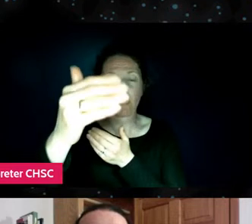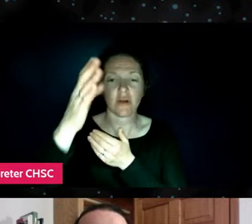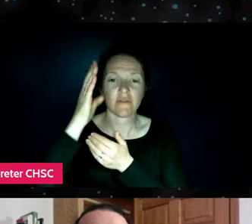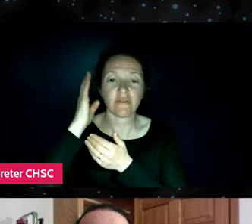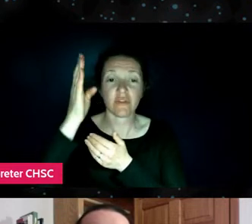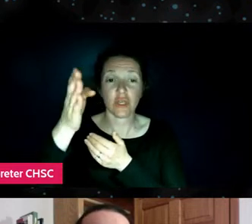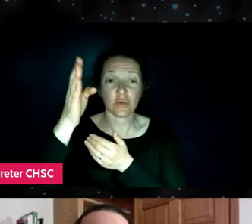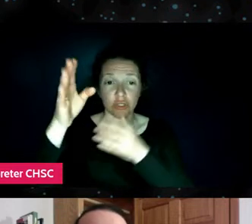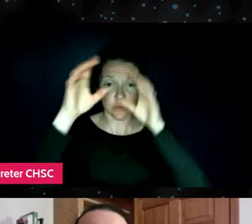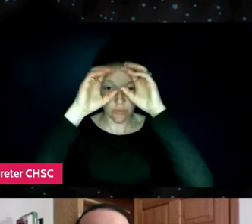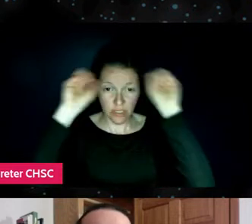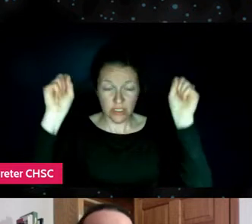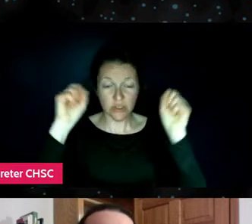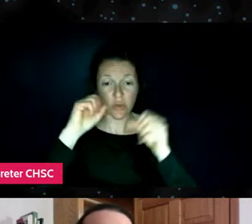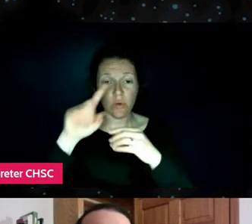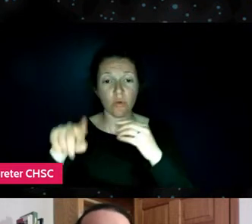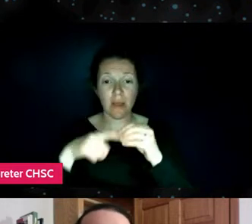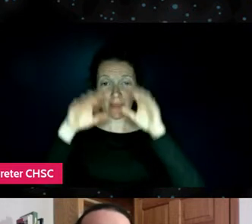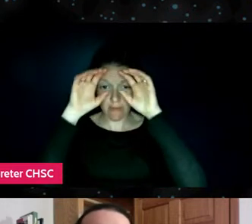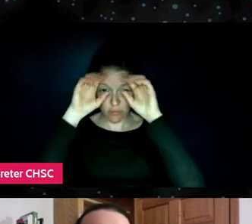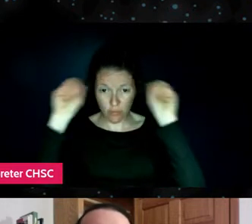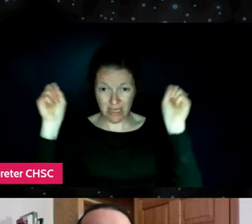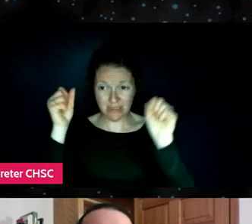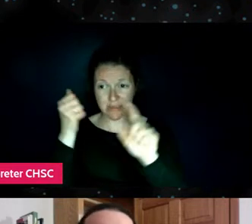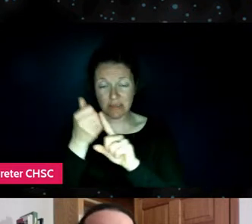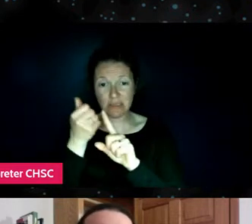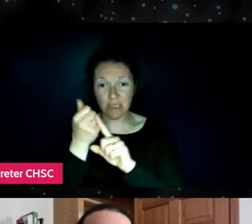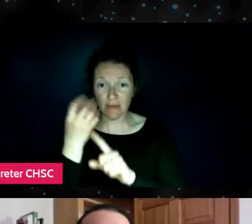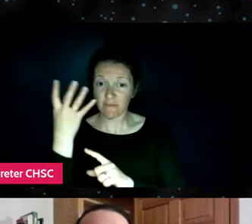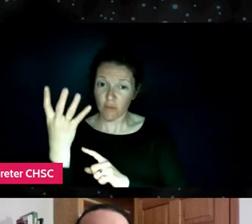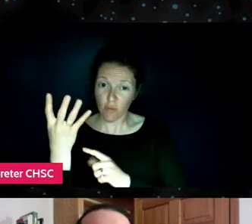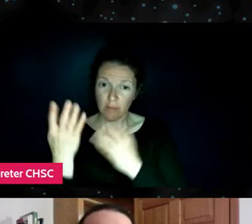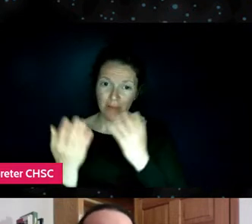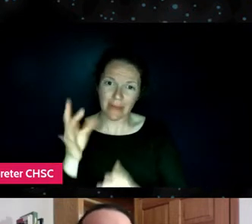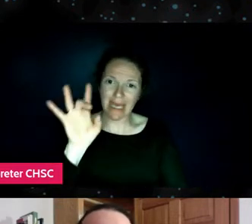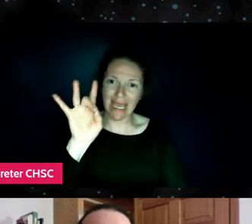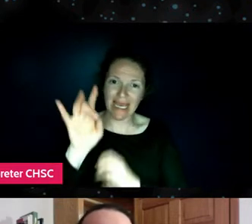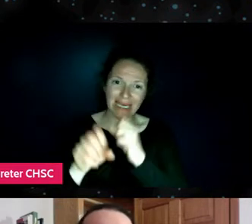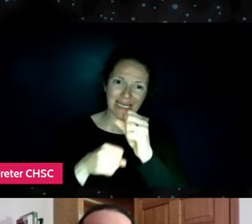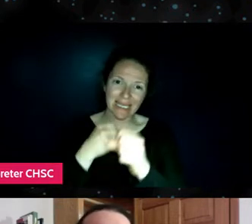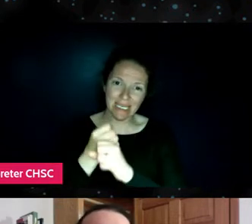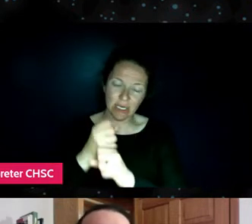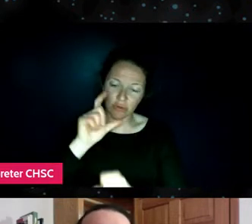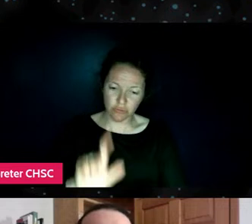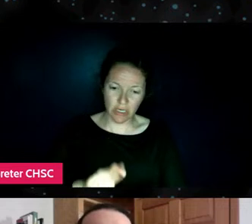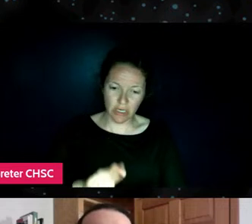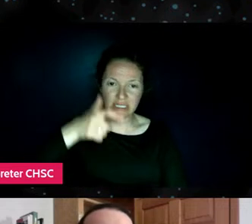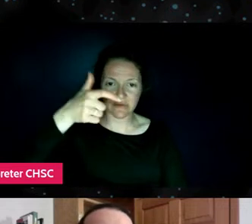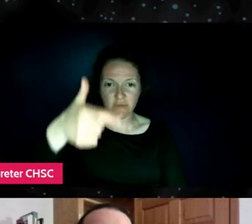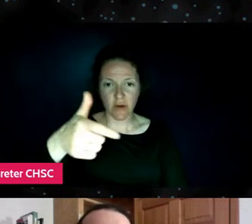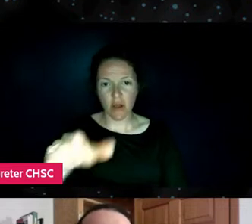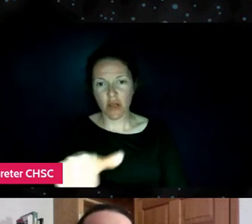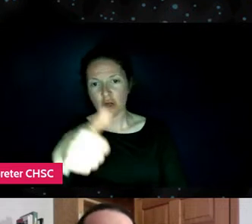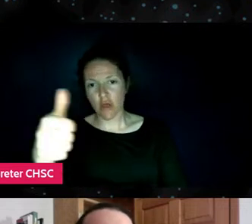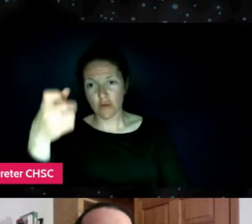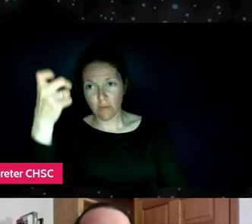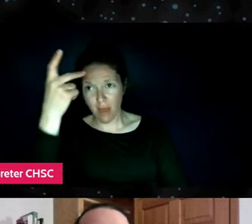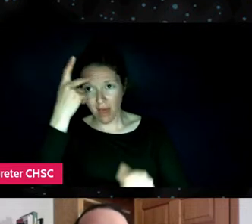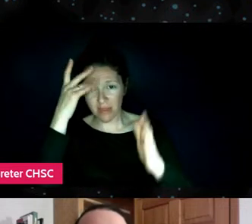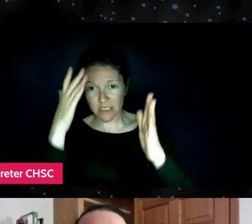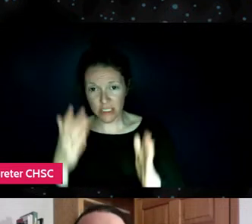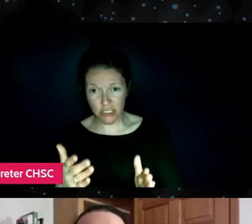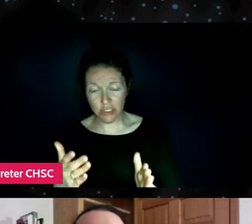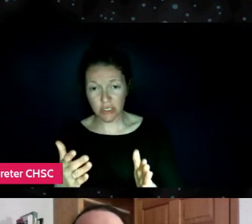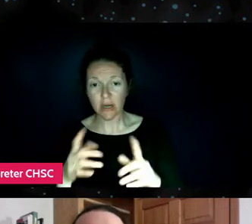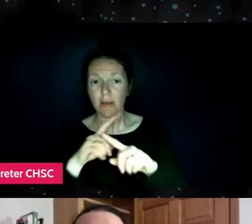should the presidency will ultimately, you know, after 4 or 8 years, go to another politician holding that seat.